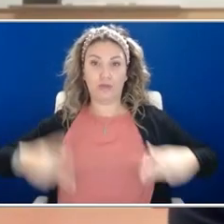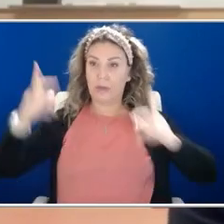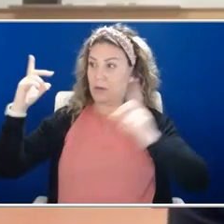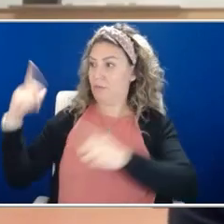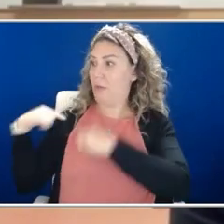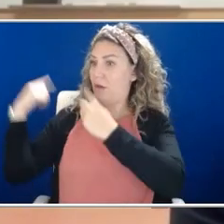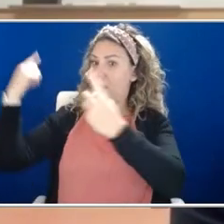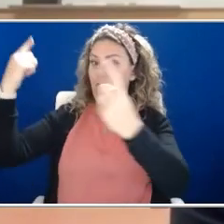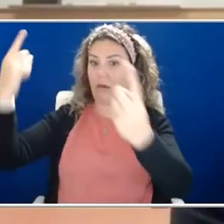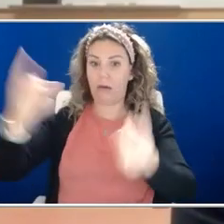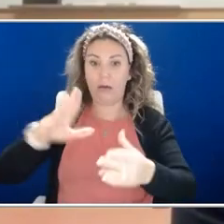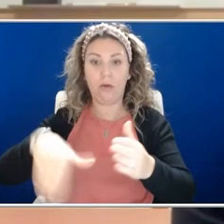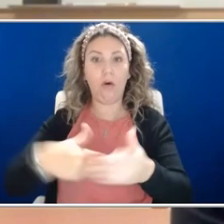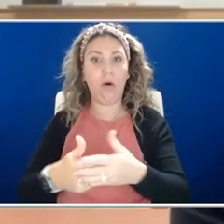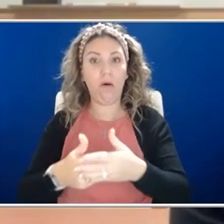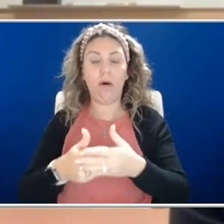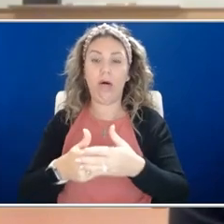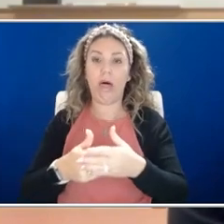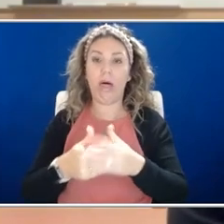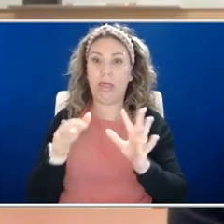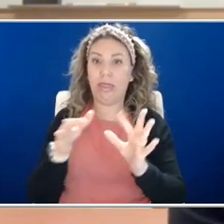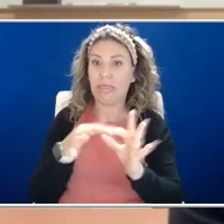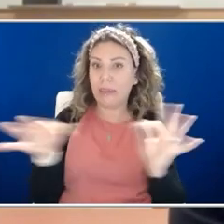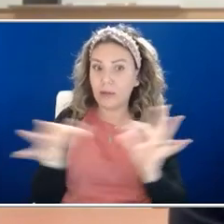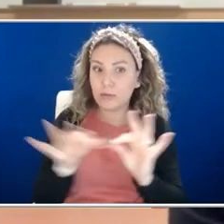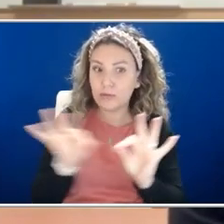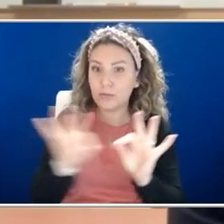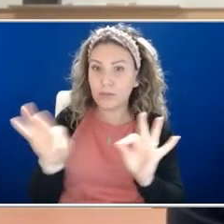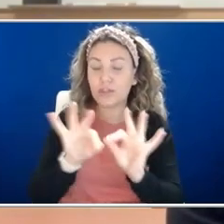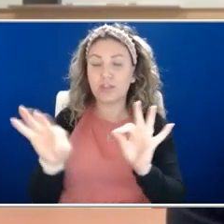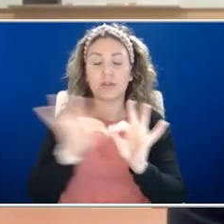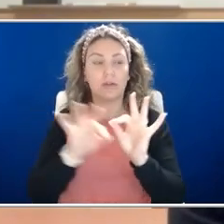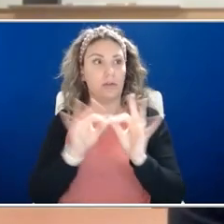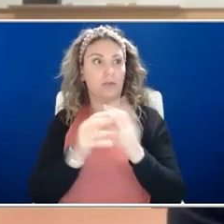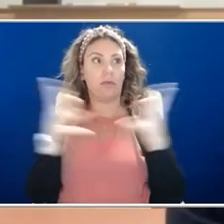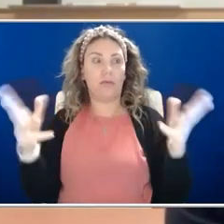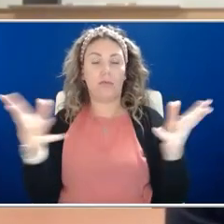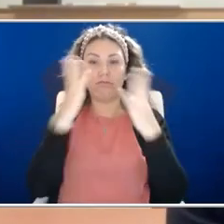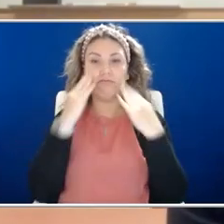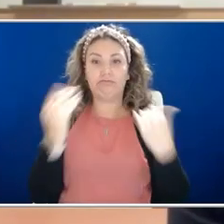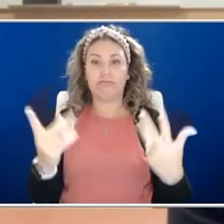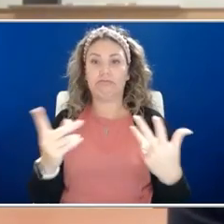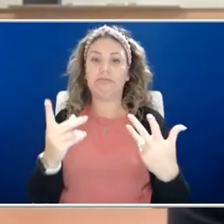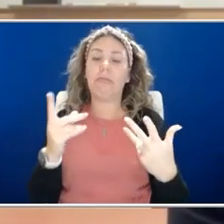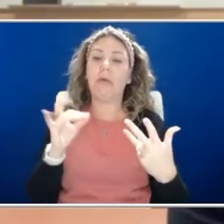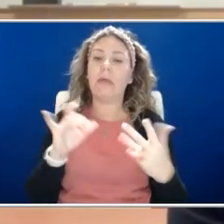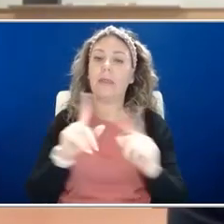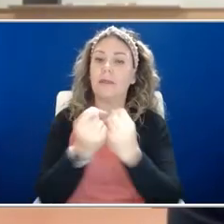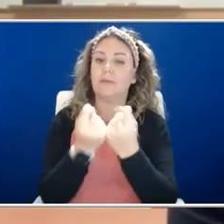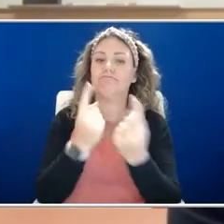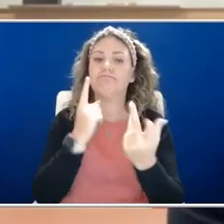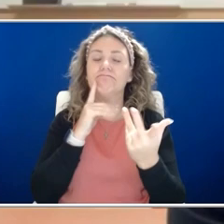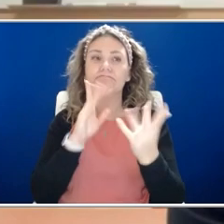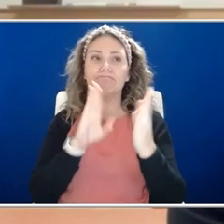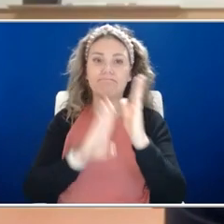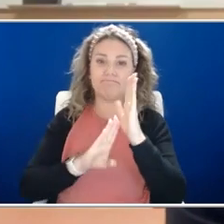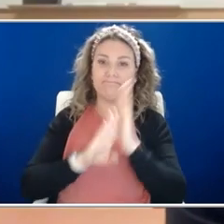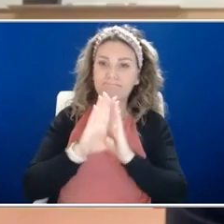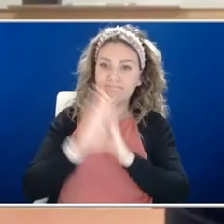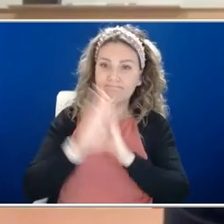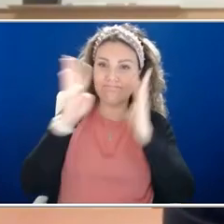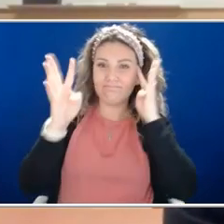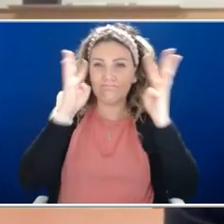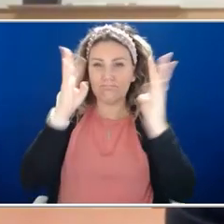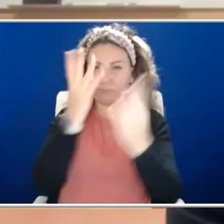with all languages. So it's a tremendous amount of data. And what the team has done is really create a what's called a data a system